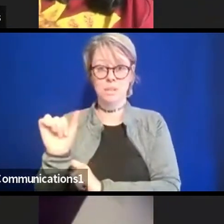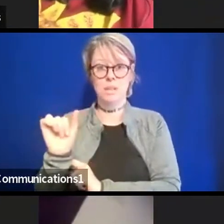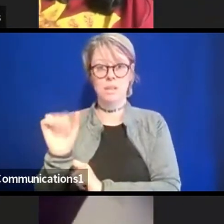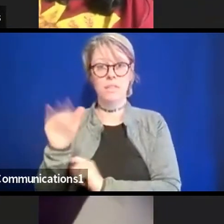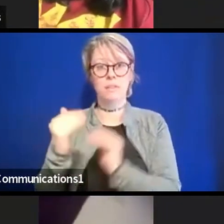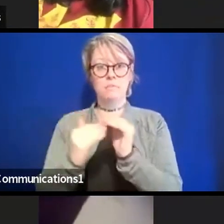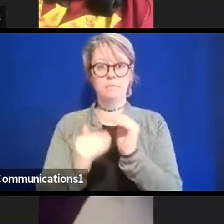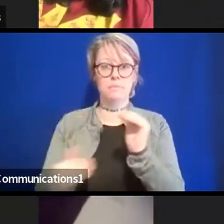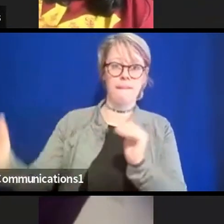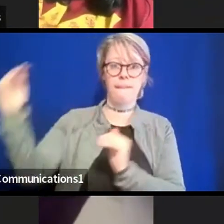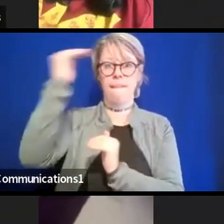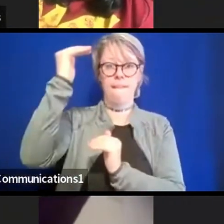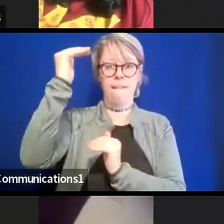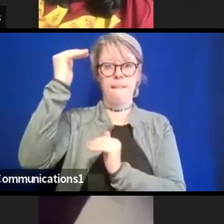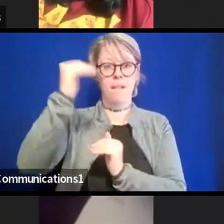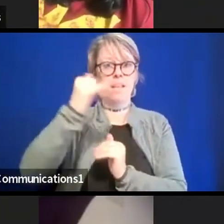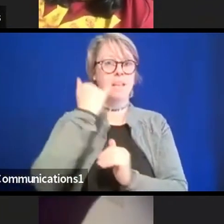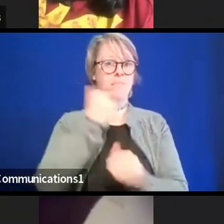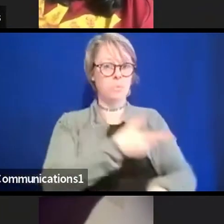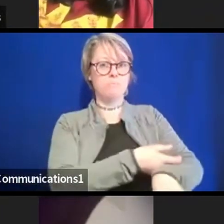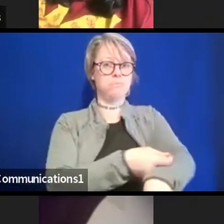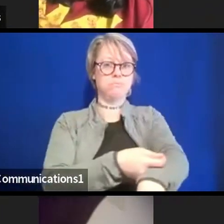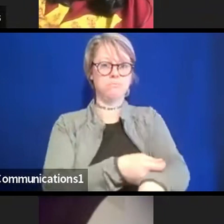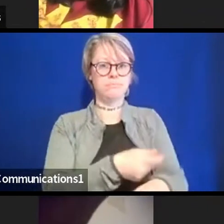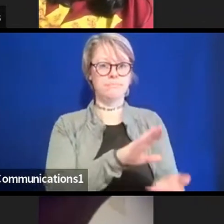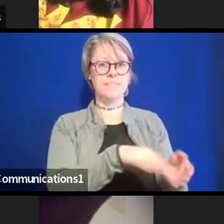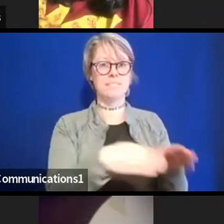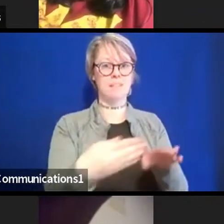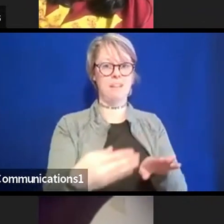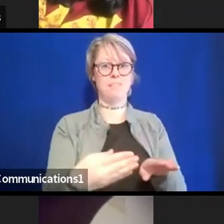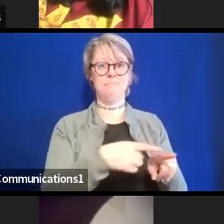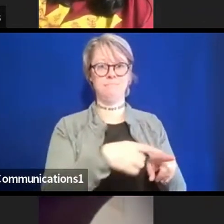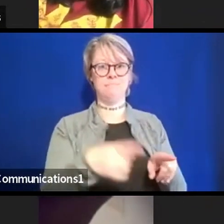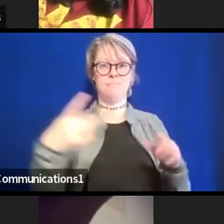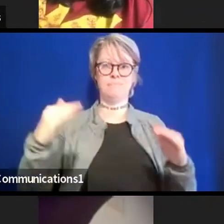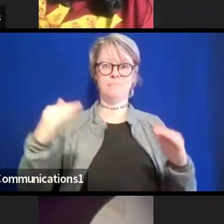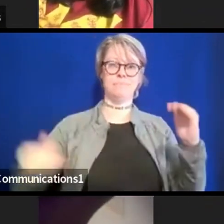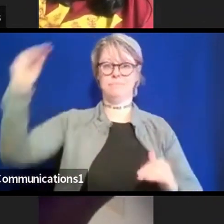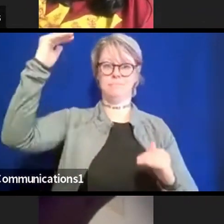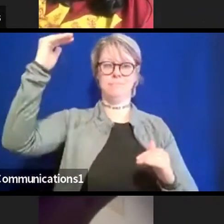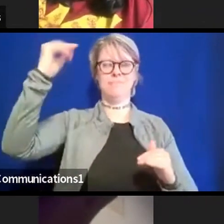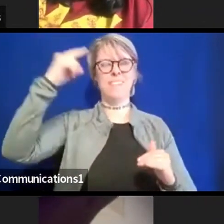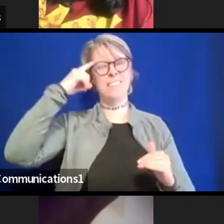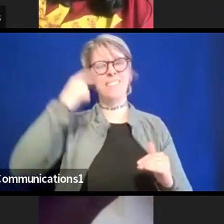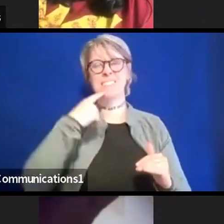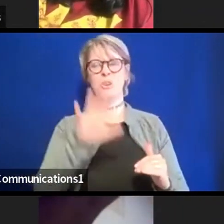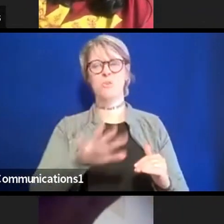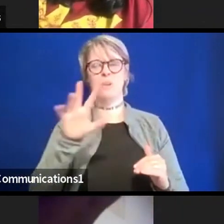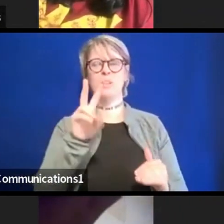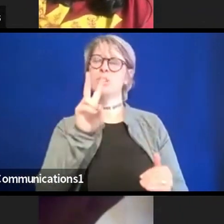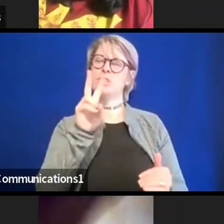of anesthetizing them with disabilities. And I think they were saying it was somewhere around $2,000